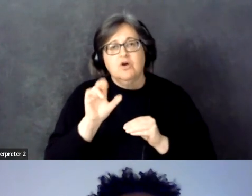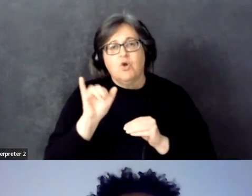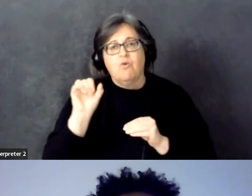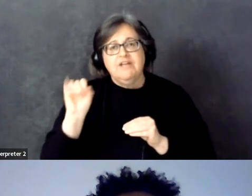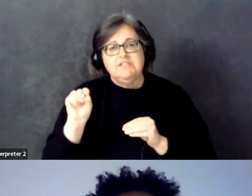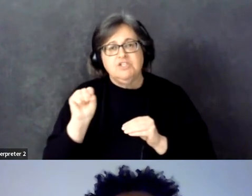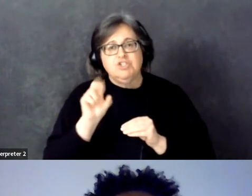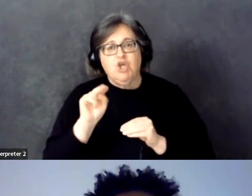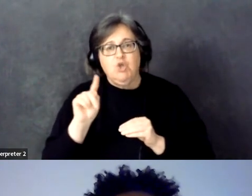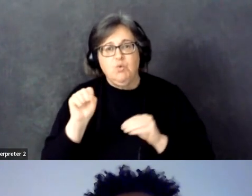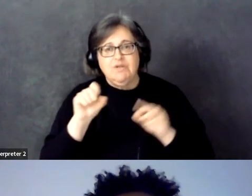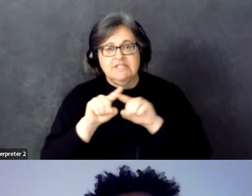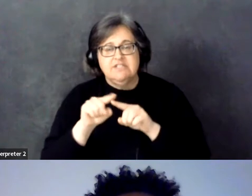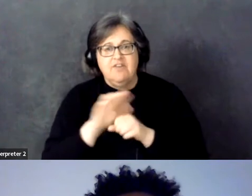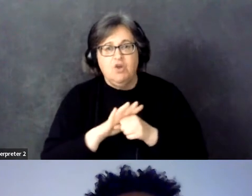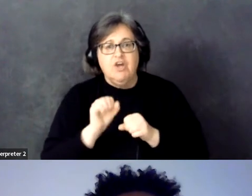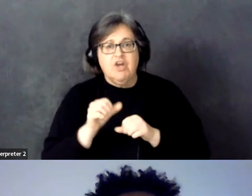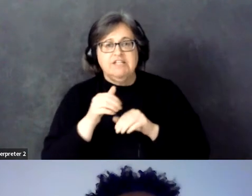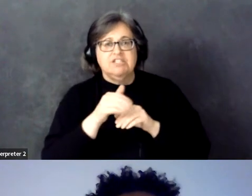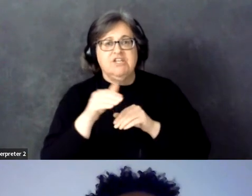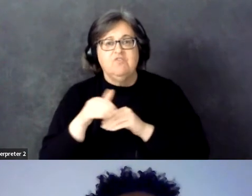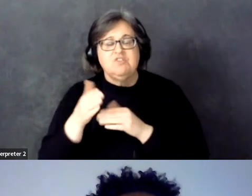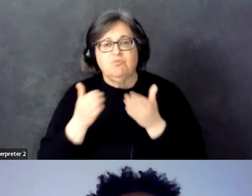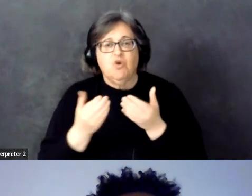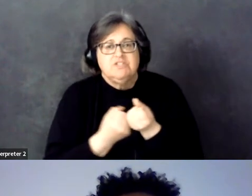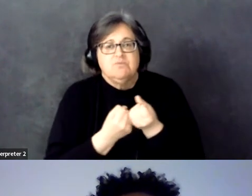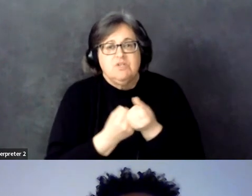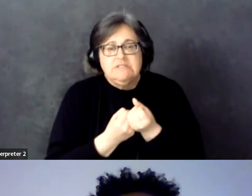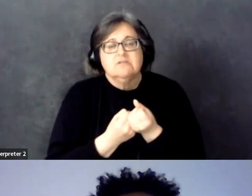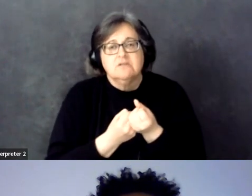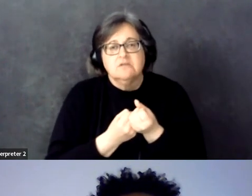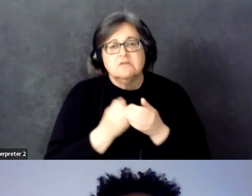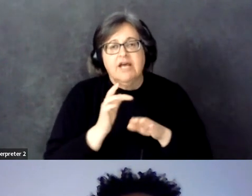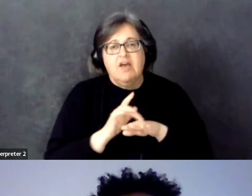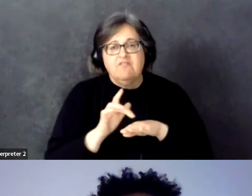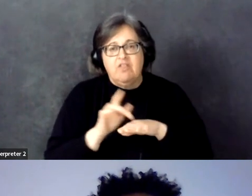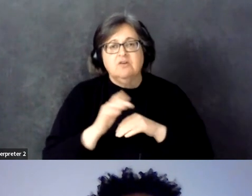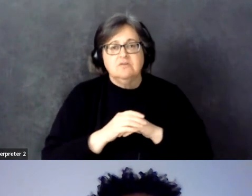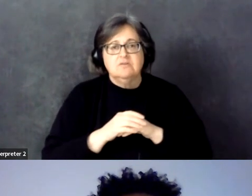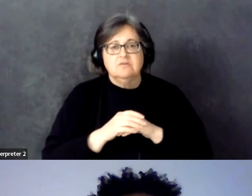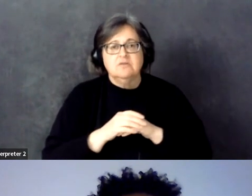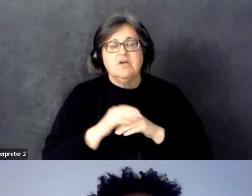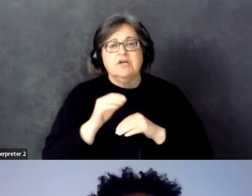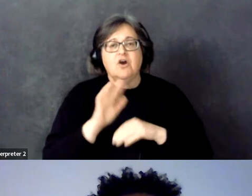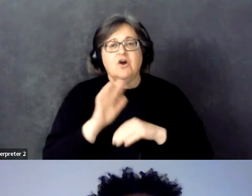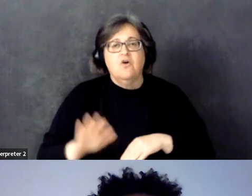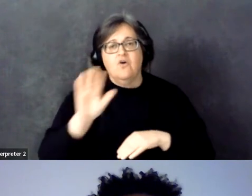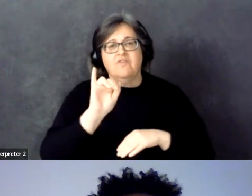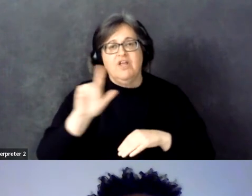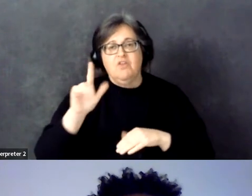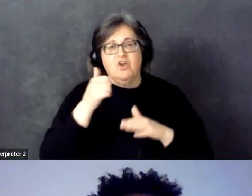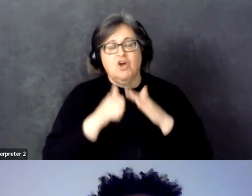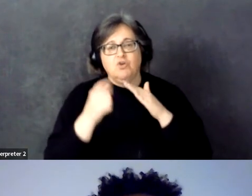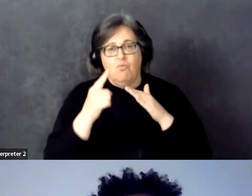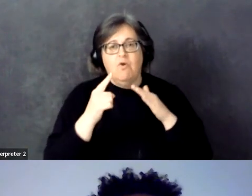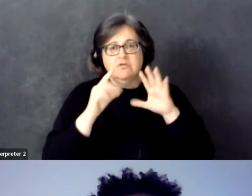areas. They'll also be able to dispatch any services or supports that are available in Illinois, all under one